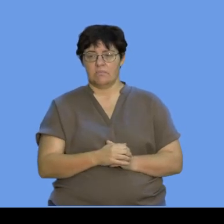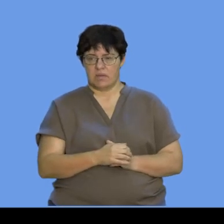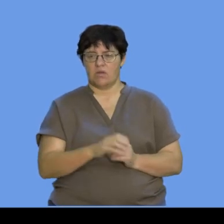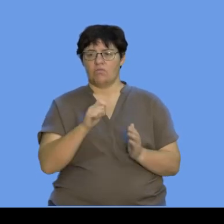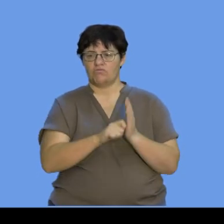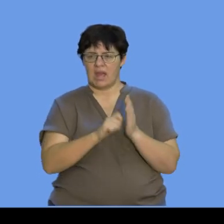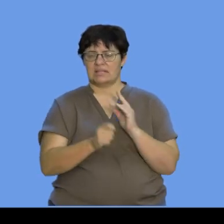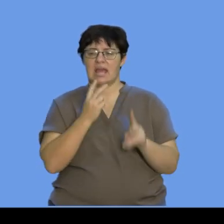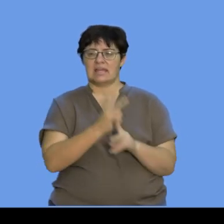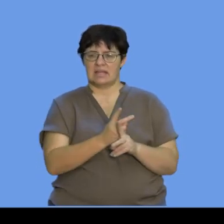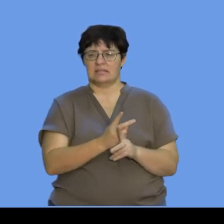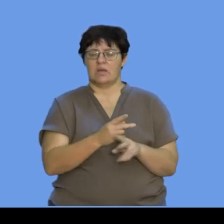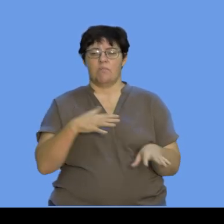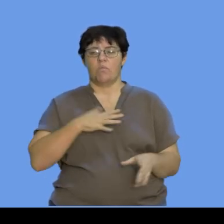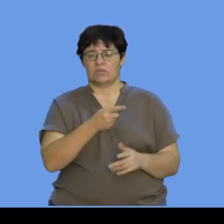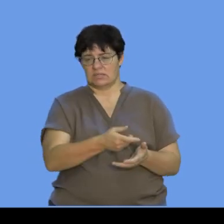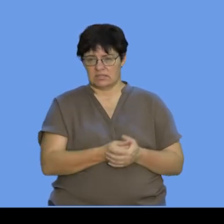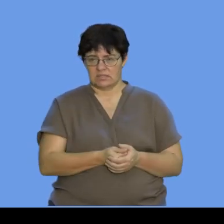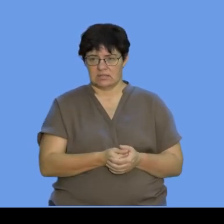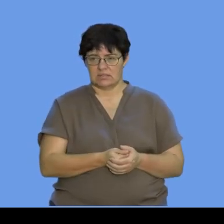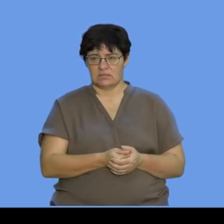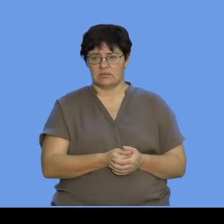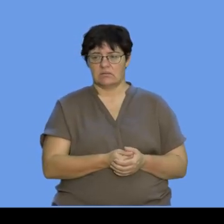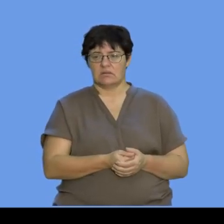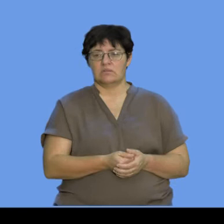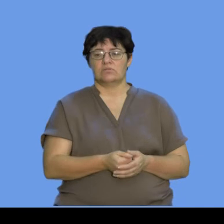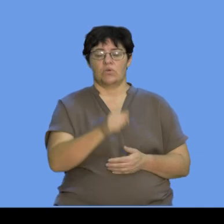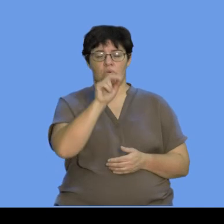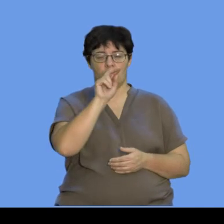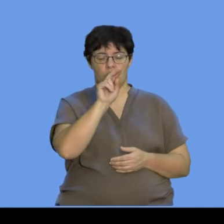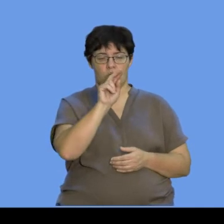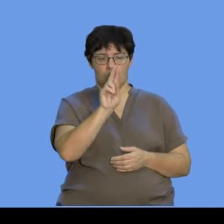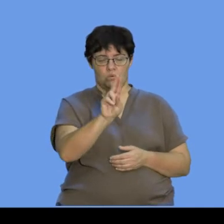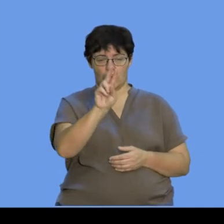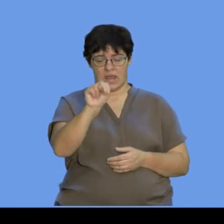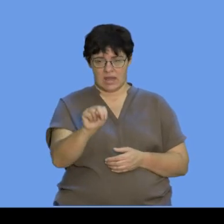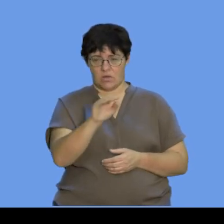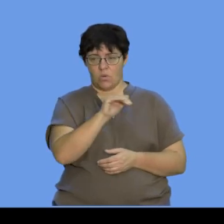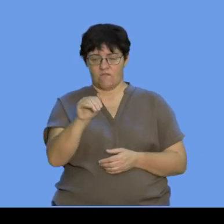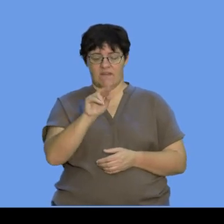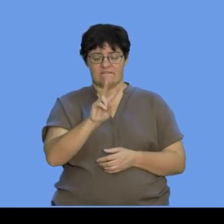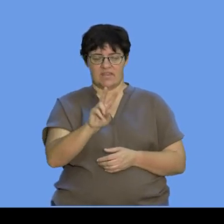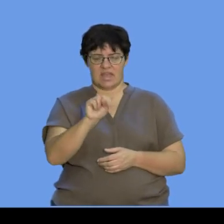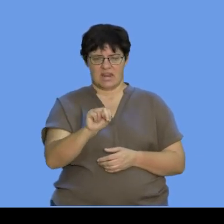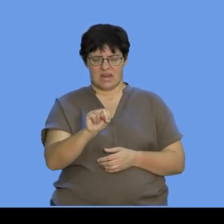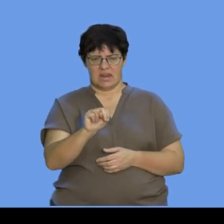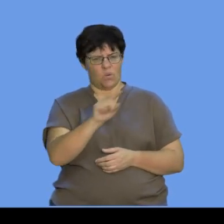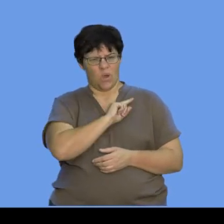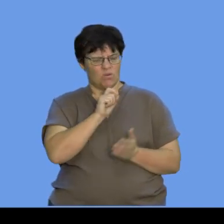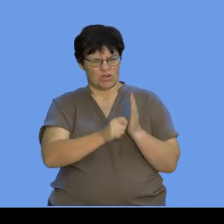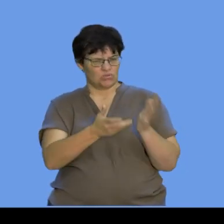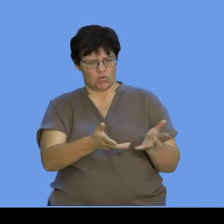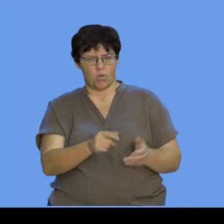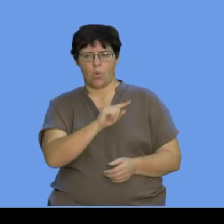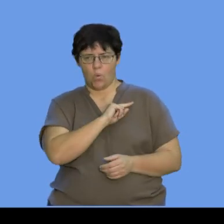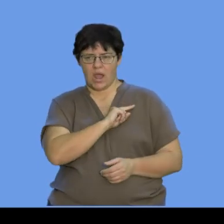just rewrite this in the order that they want, right? So I will just say UN over VN. Why am I writing